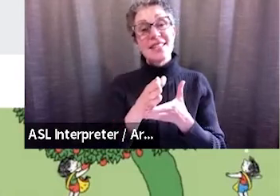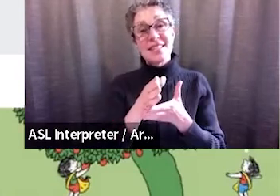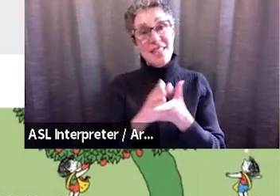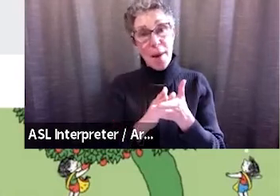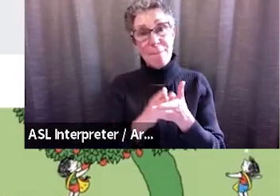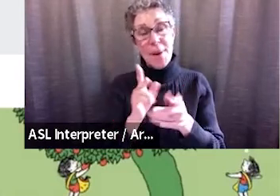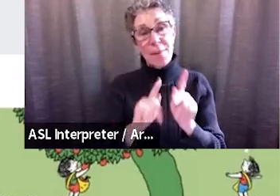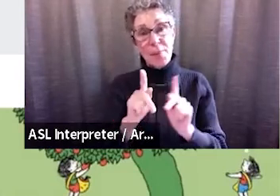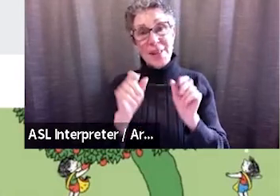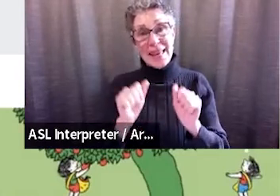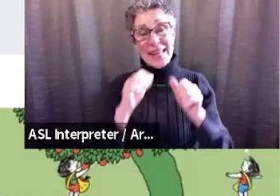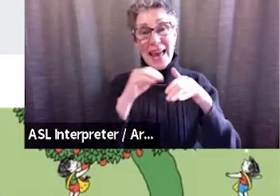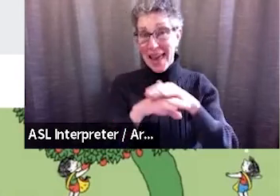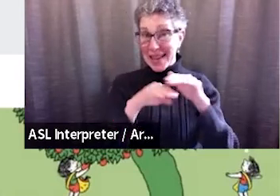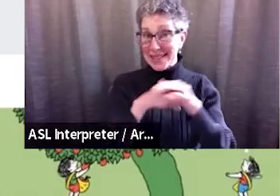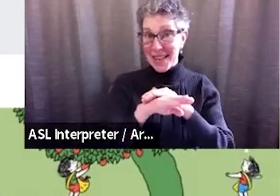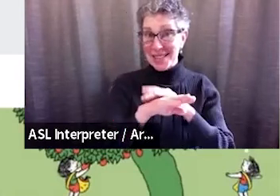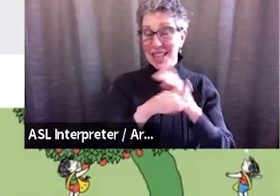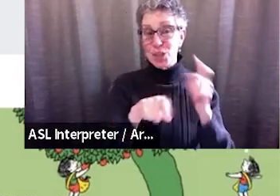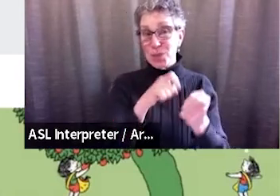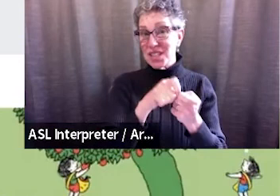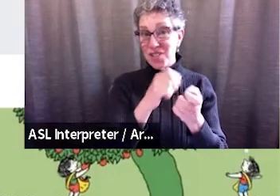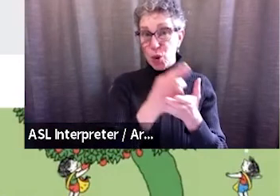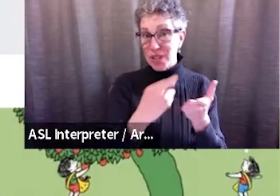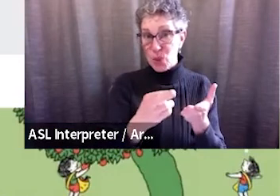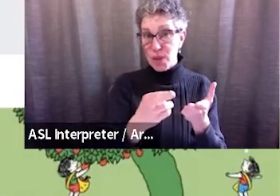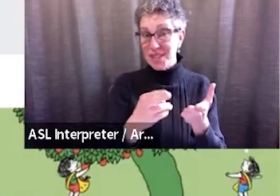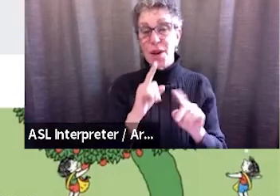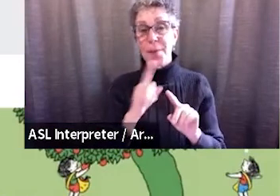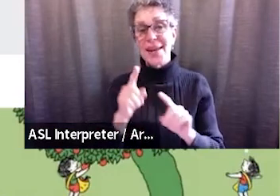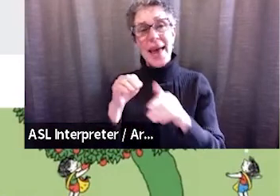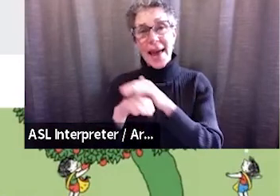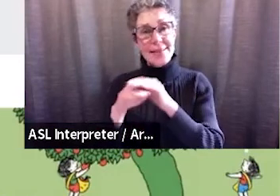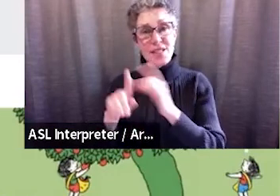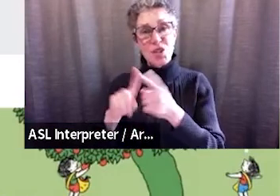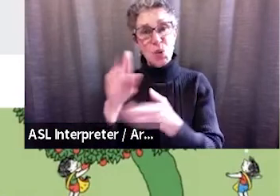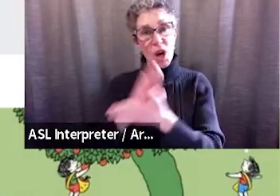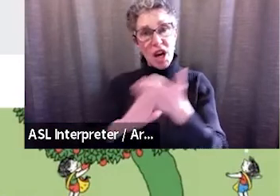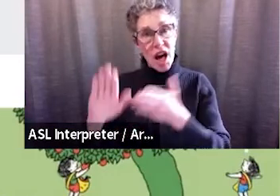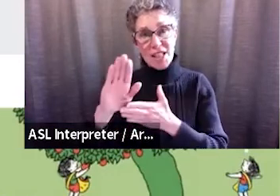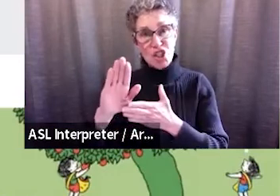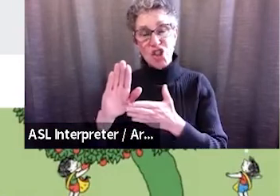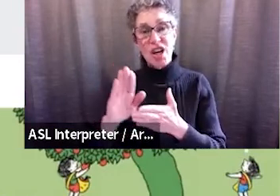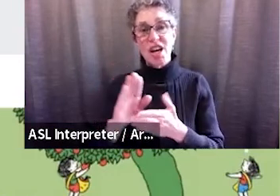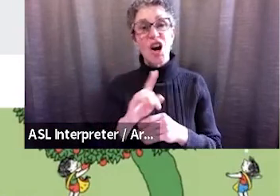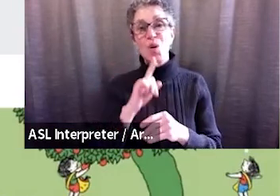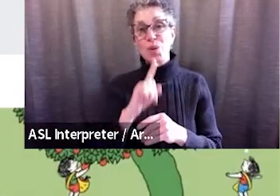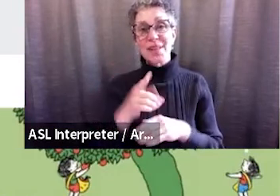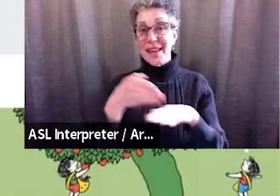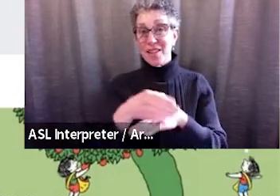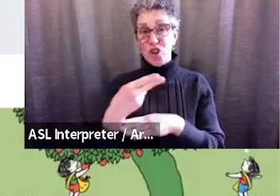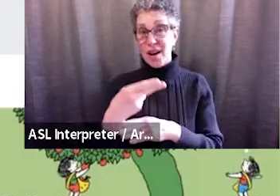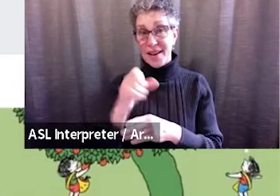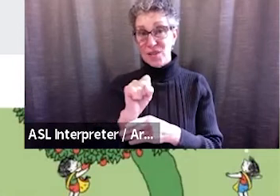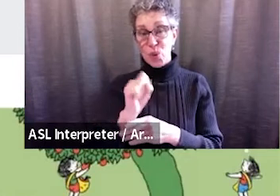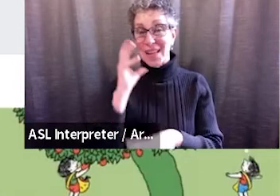for others to access. Access to college or a real post-secondary experience is